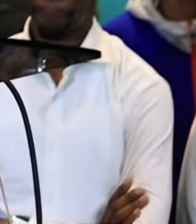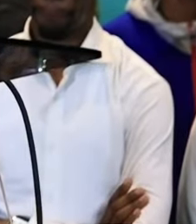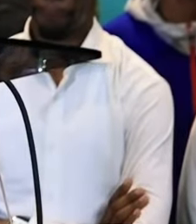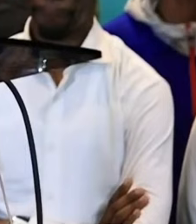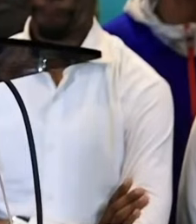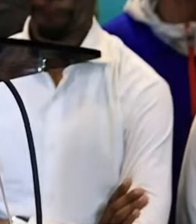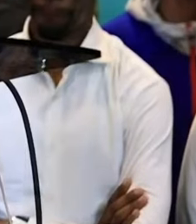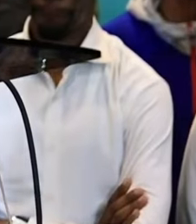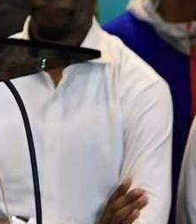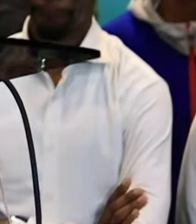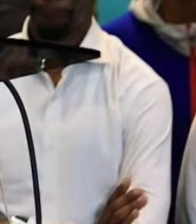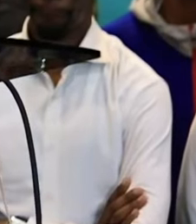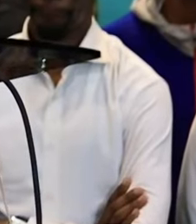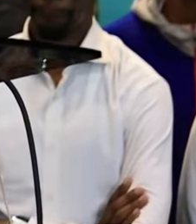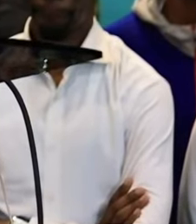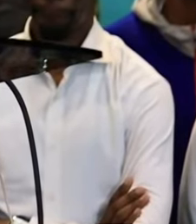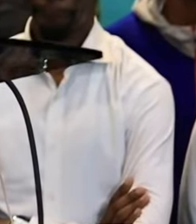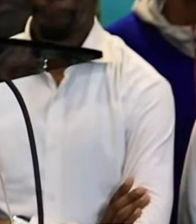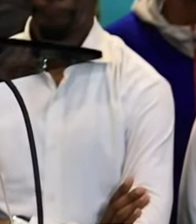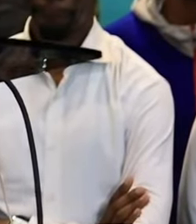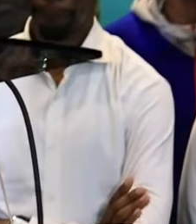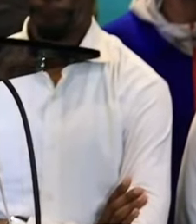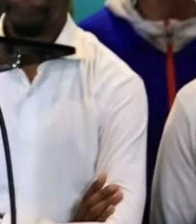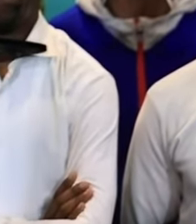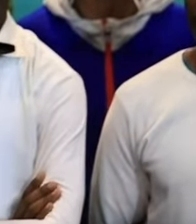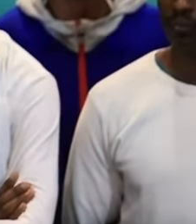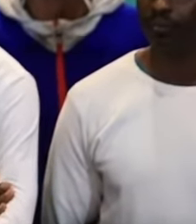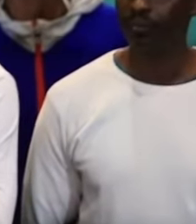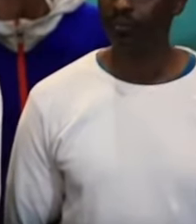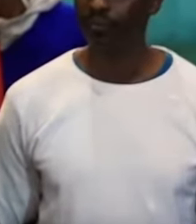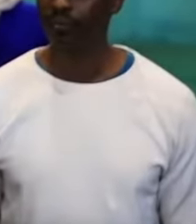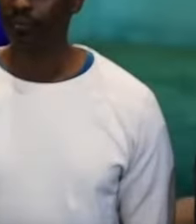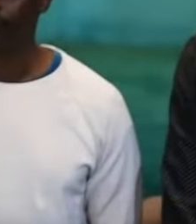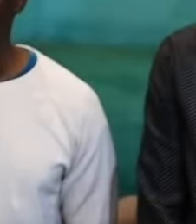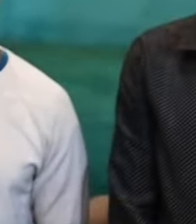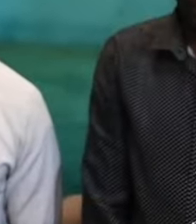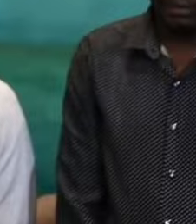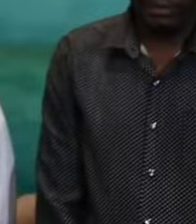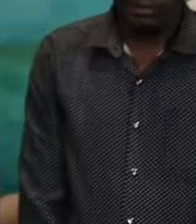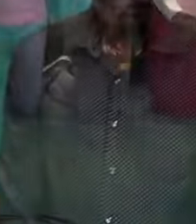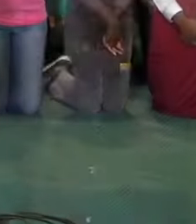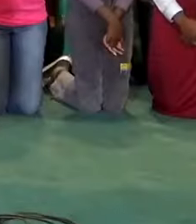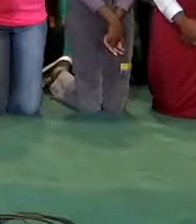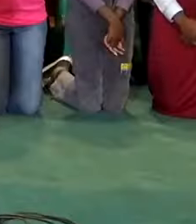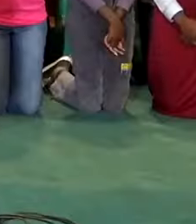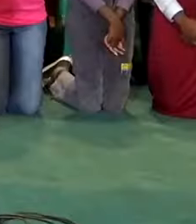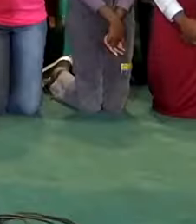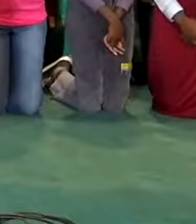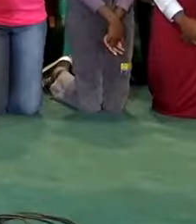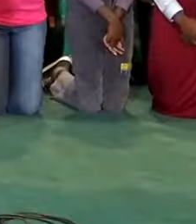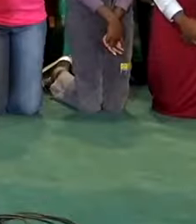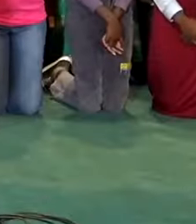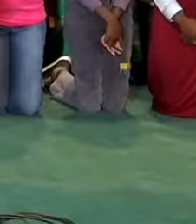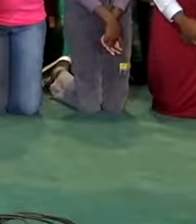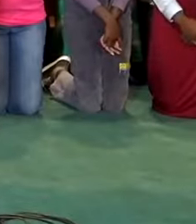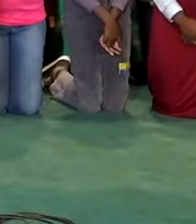well. With my soul. We'll sing the refrain again for the last time. It is well with my soul. It all heads bow,